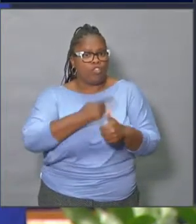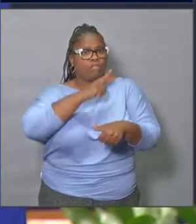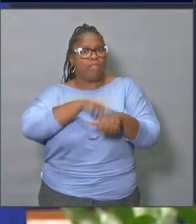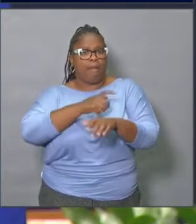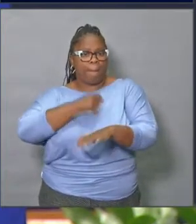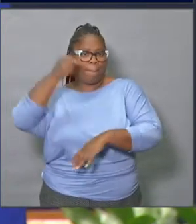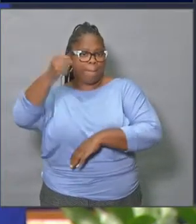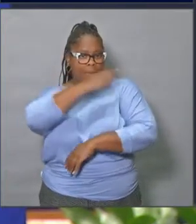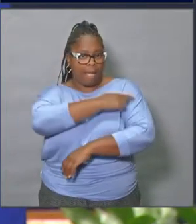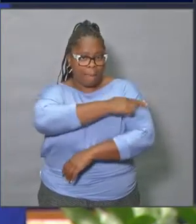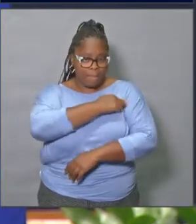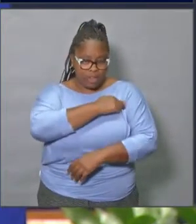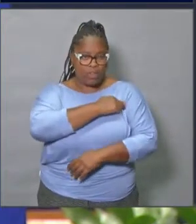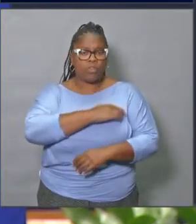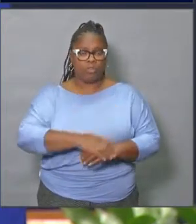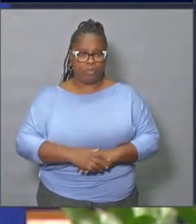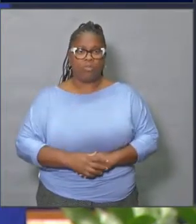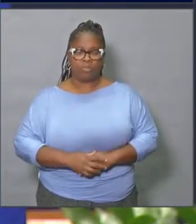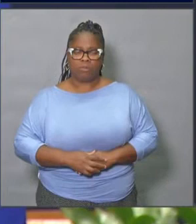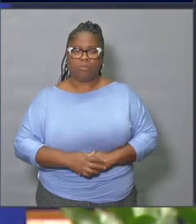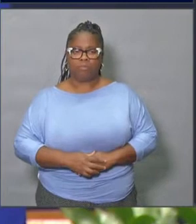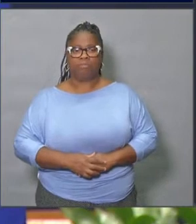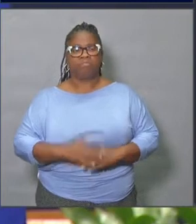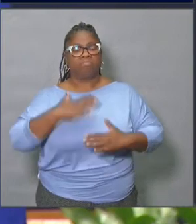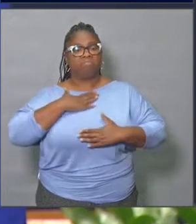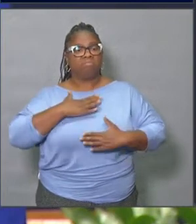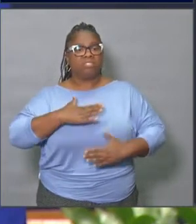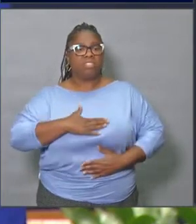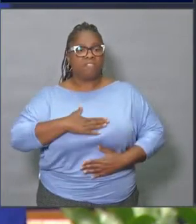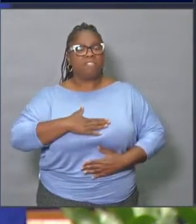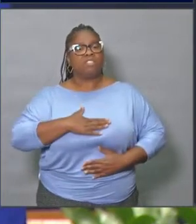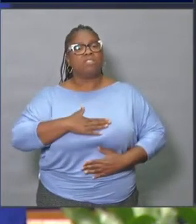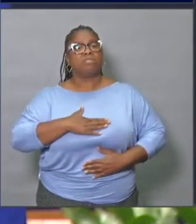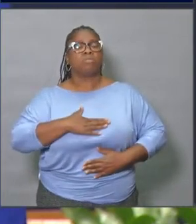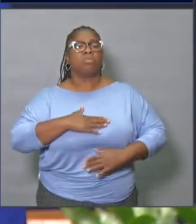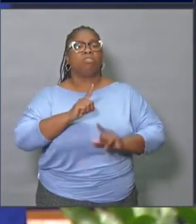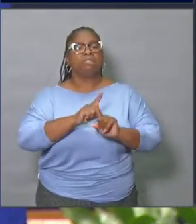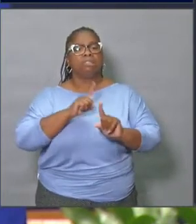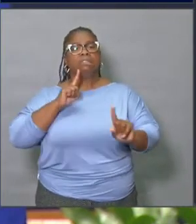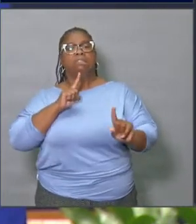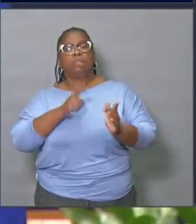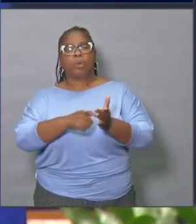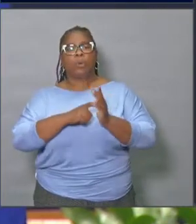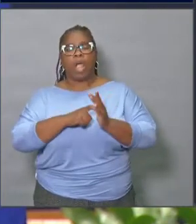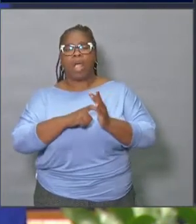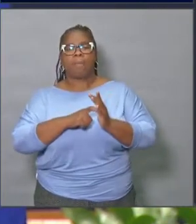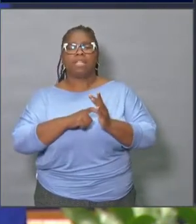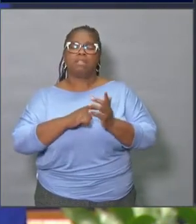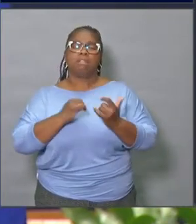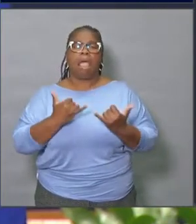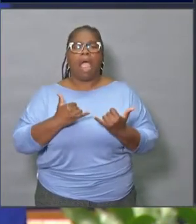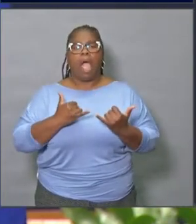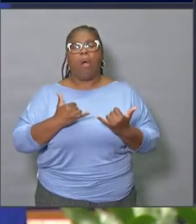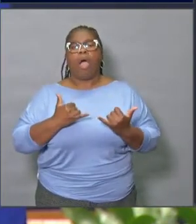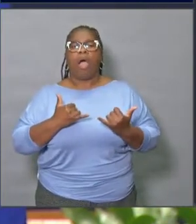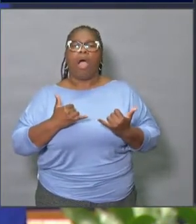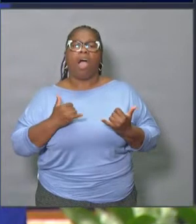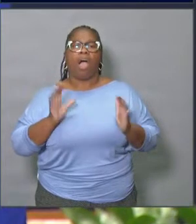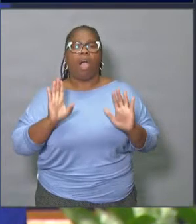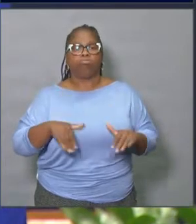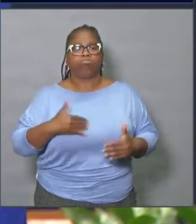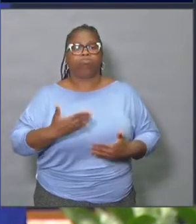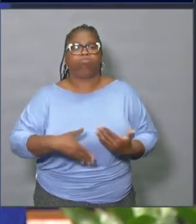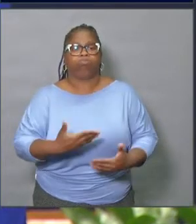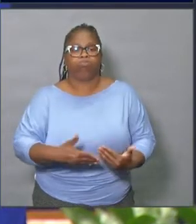county. Prior to the relaxation of the physical distancing requirements, it appears that the effective transmission number, or the